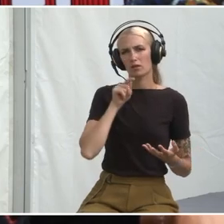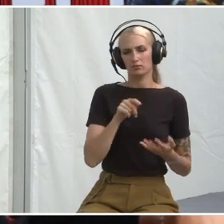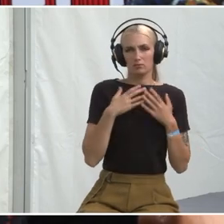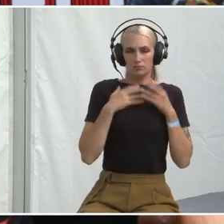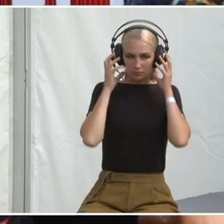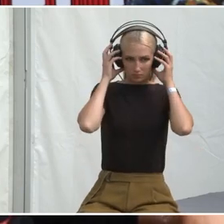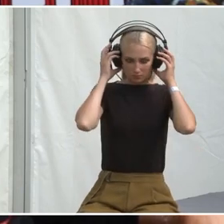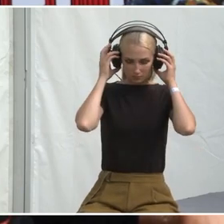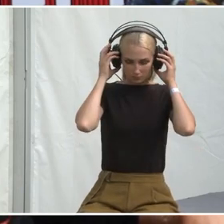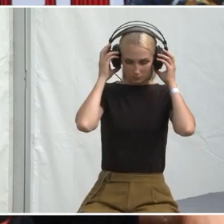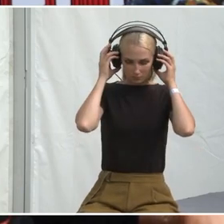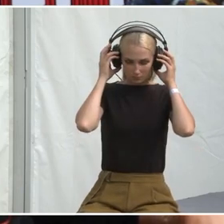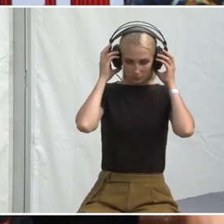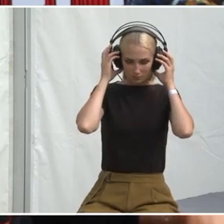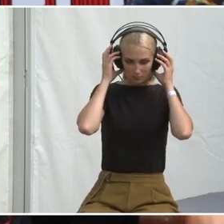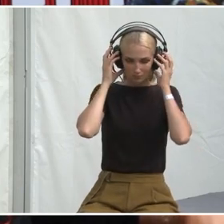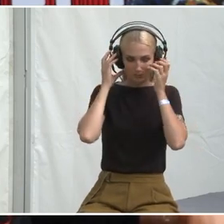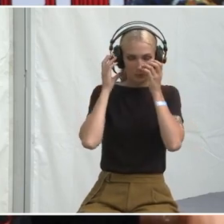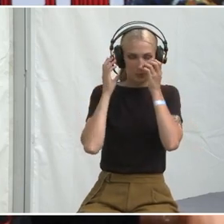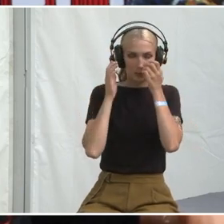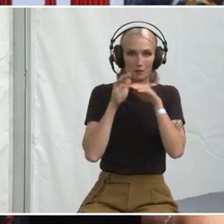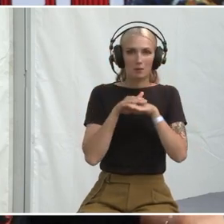biggest I see.